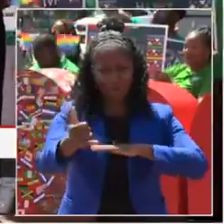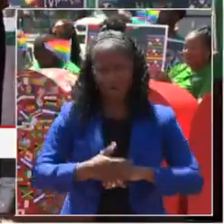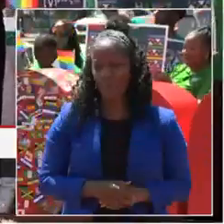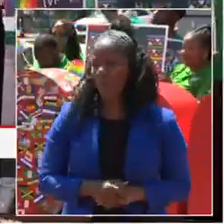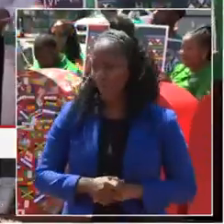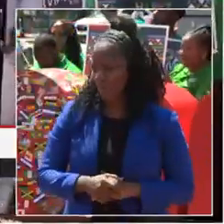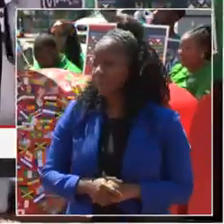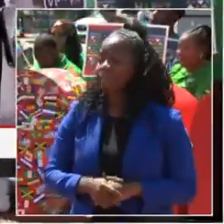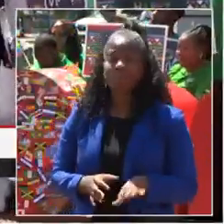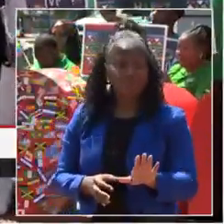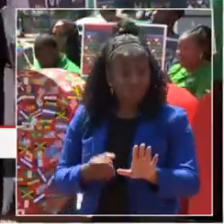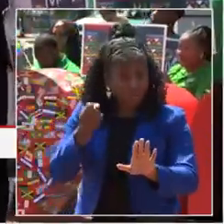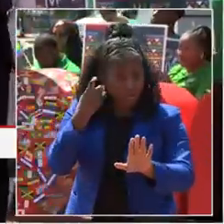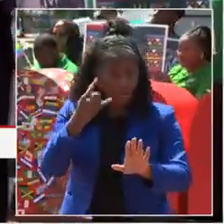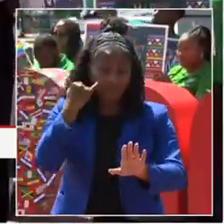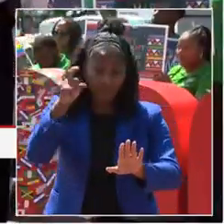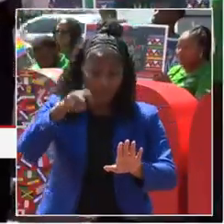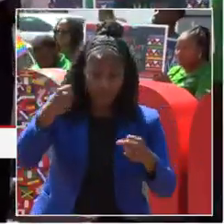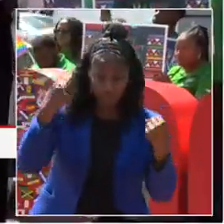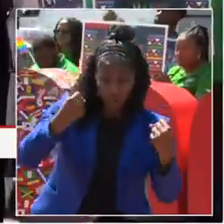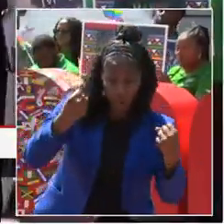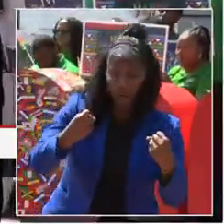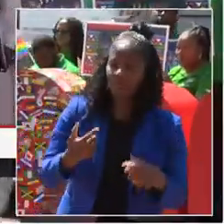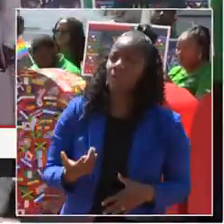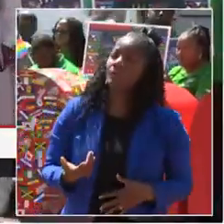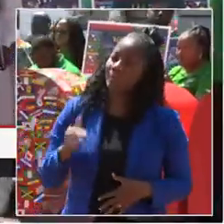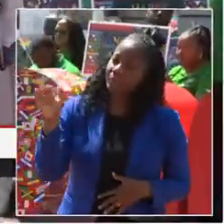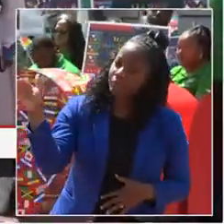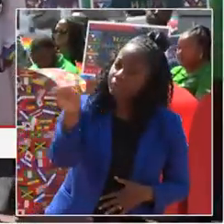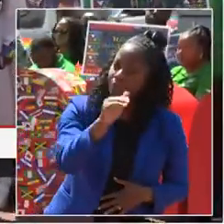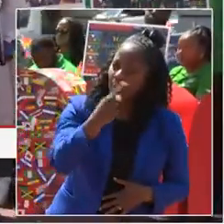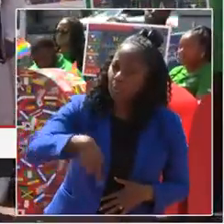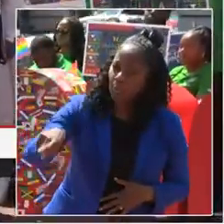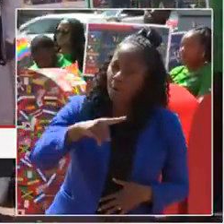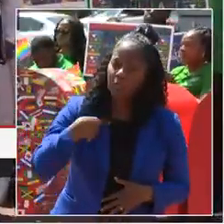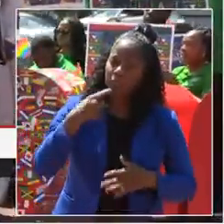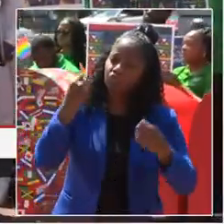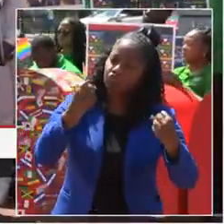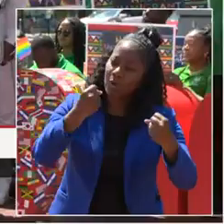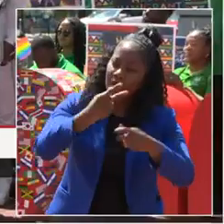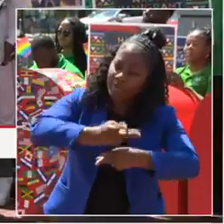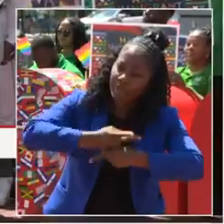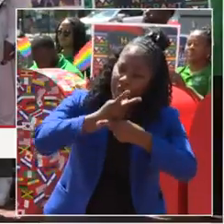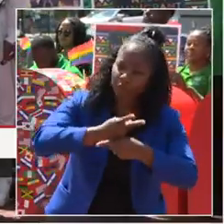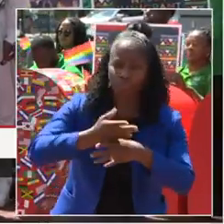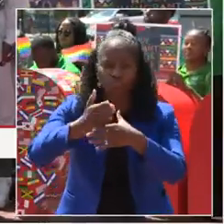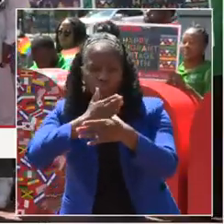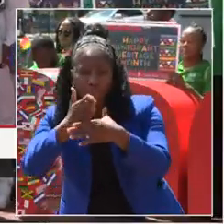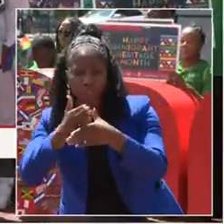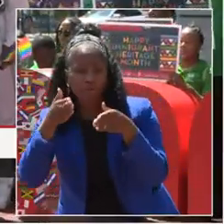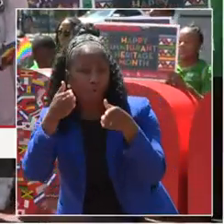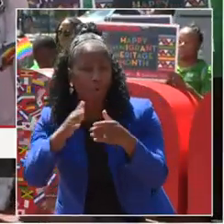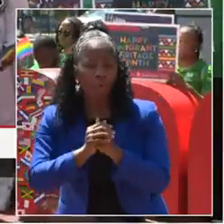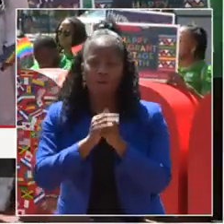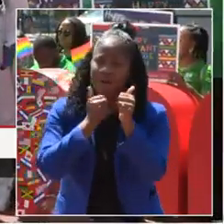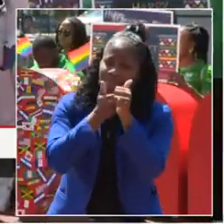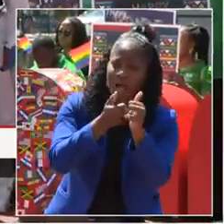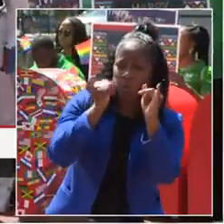And if you need to drive, we want to remind you to drive carefully, share the road,